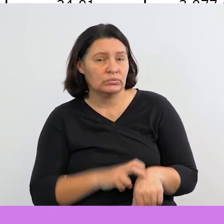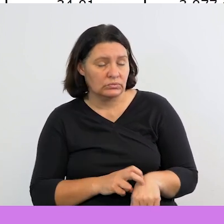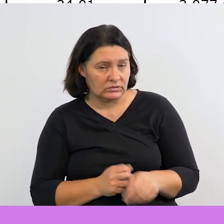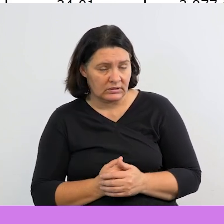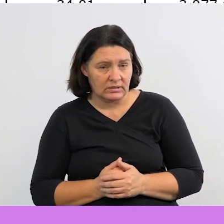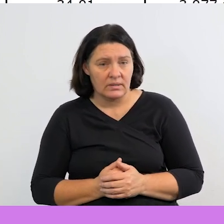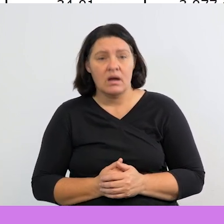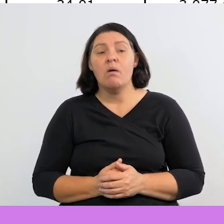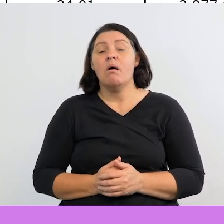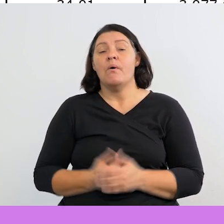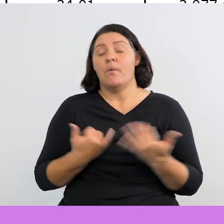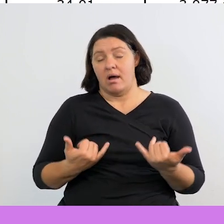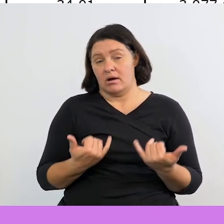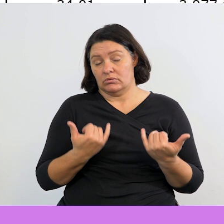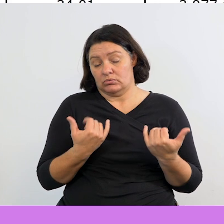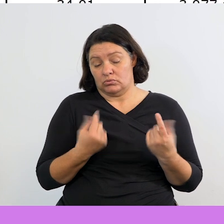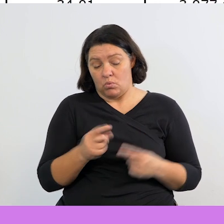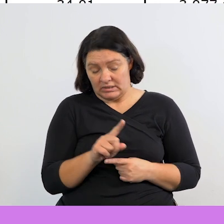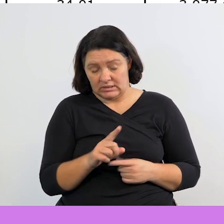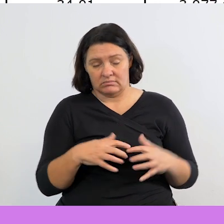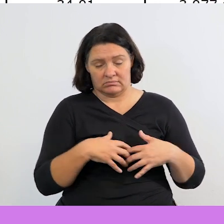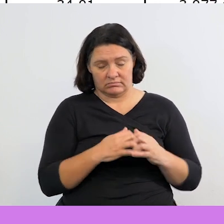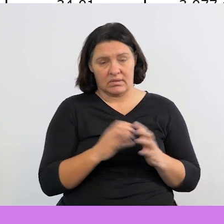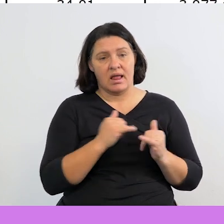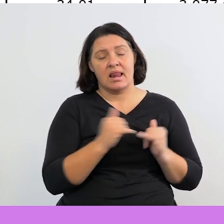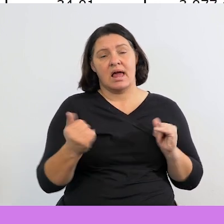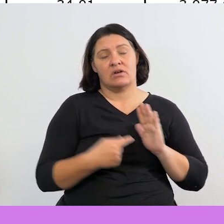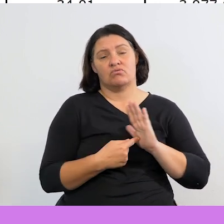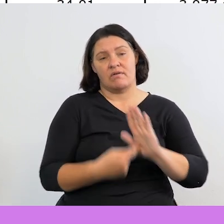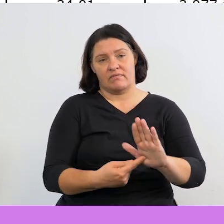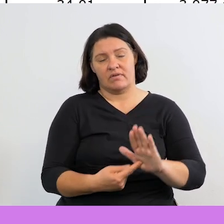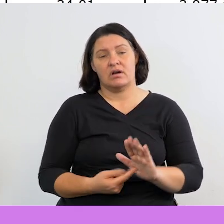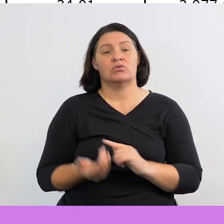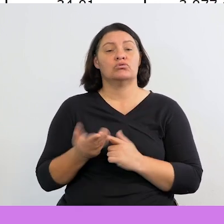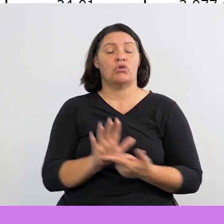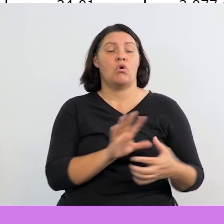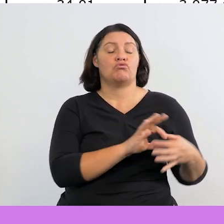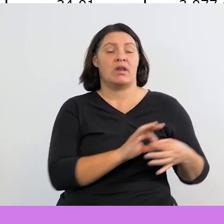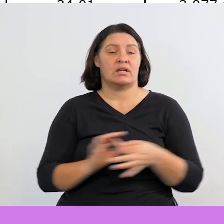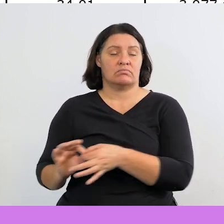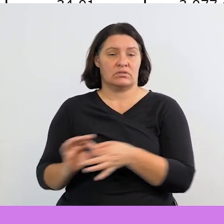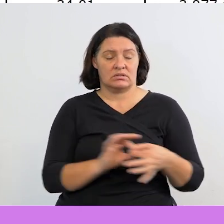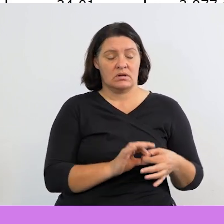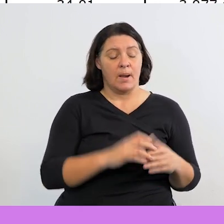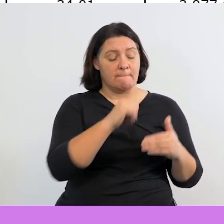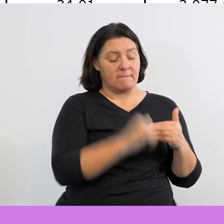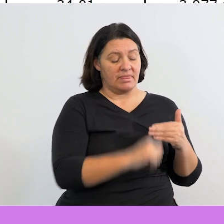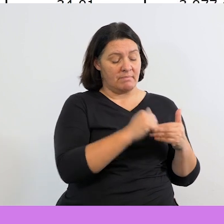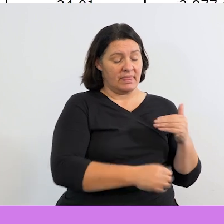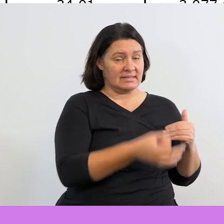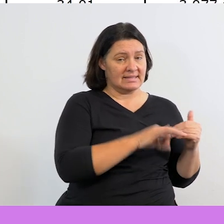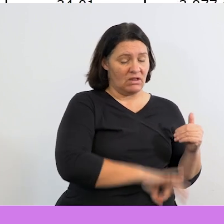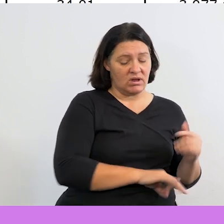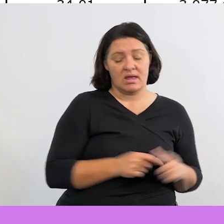do? It says here, draw a line graph that illustrates the relationship between the gross monthly